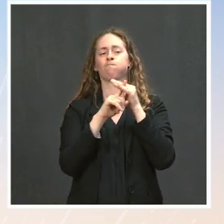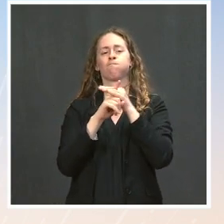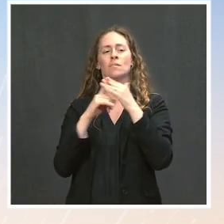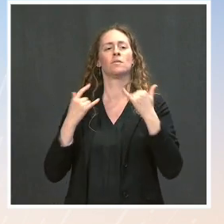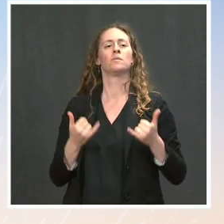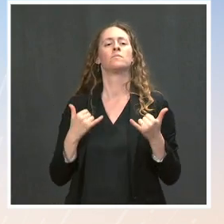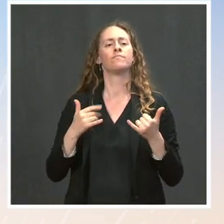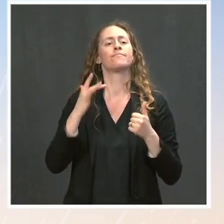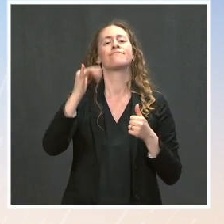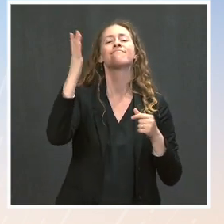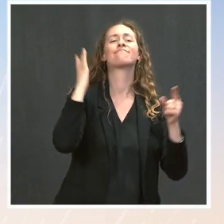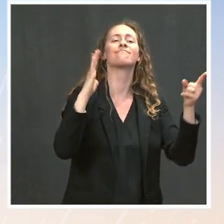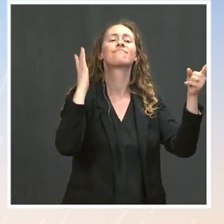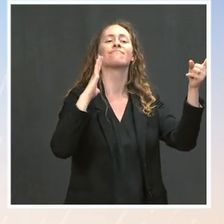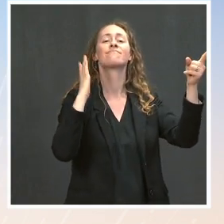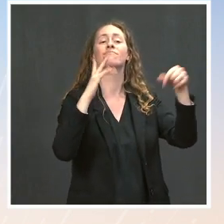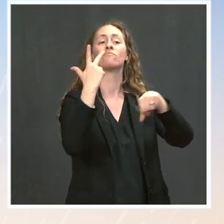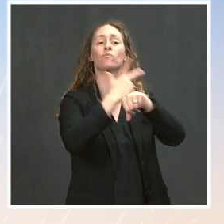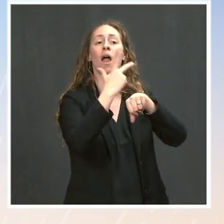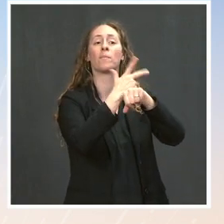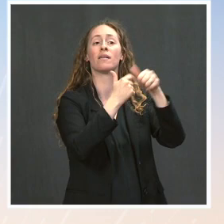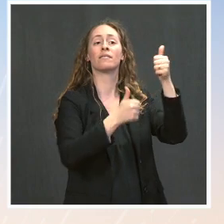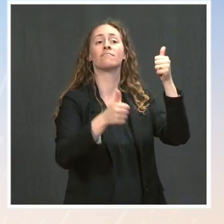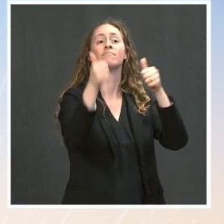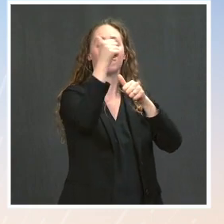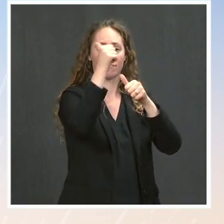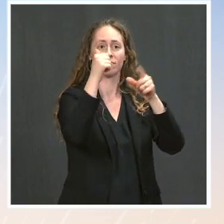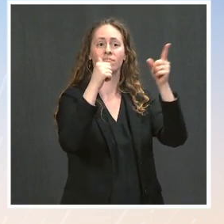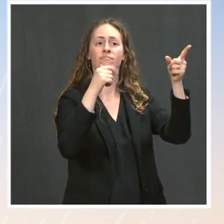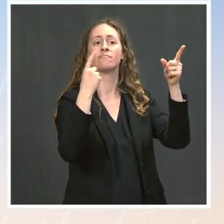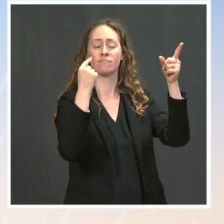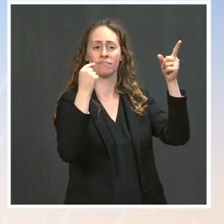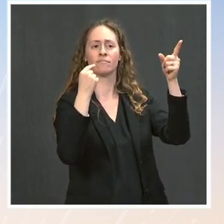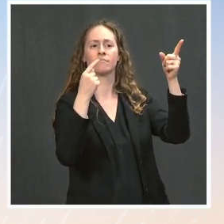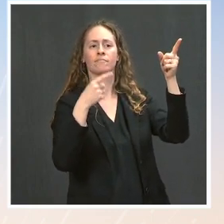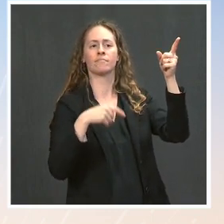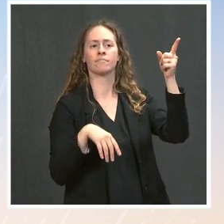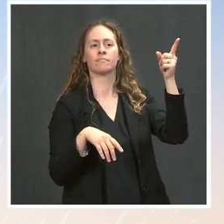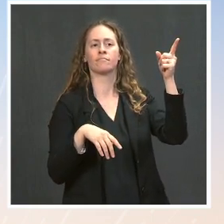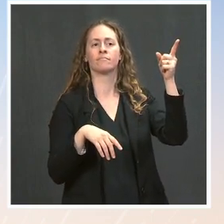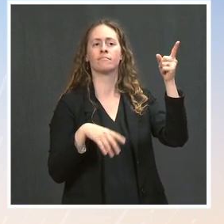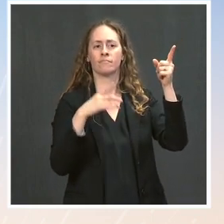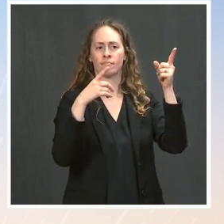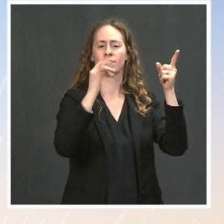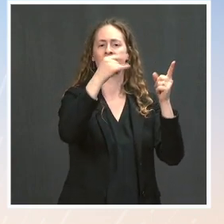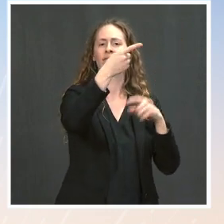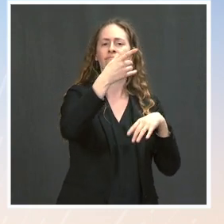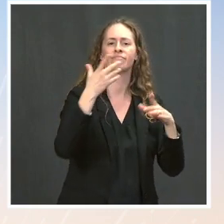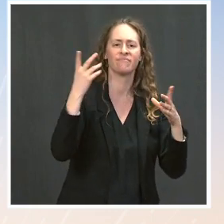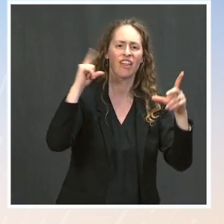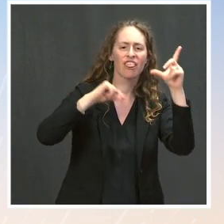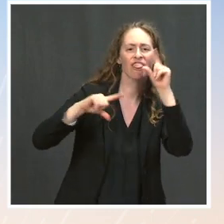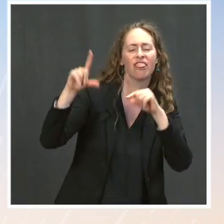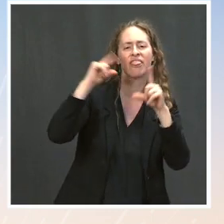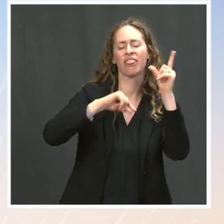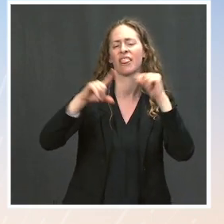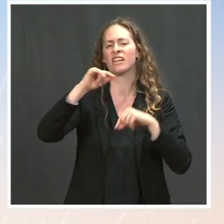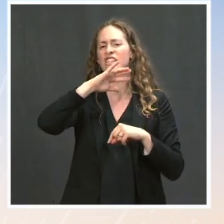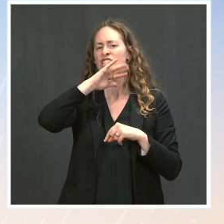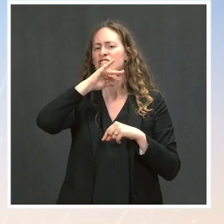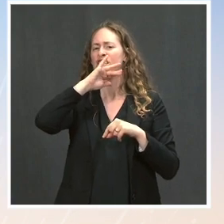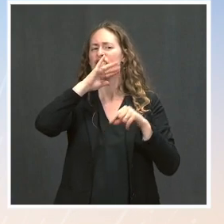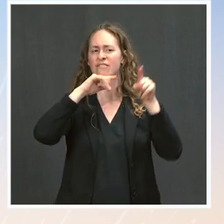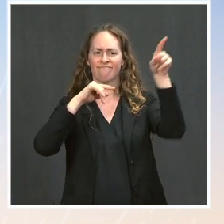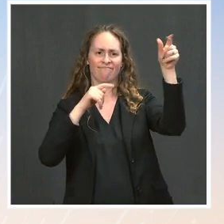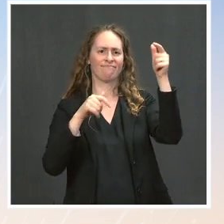official for their role in corruption in Guatemala. And these sanctions support efforts by the people of Guatemala to end the scourge of corruption as part of the